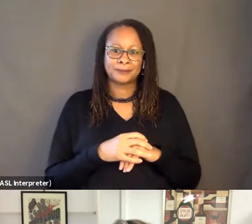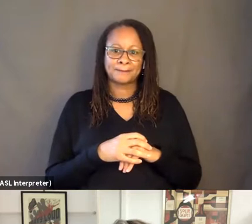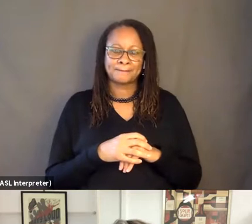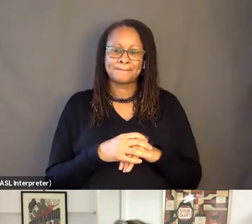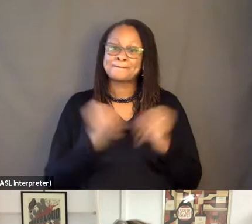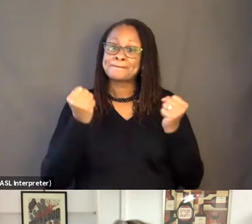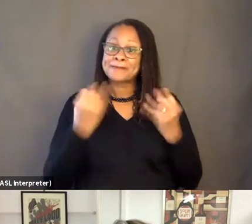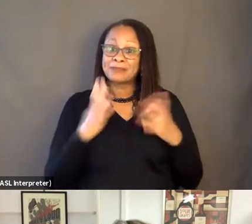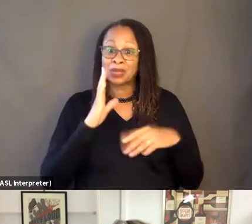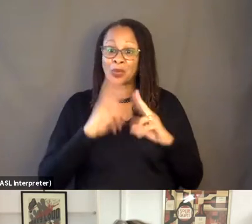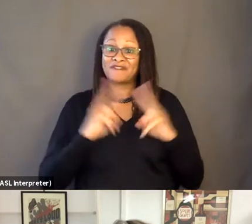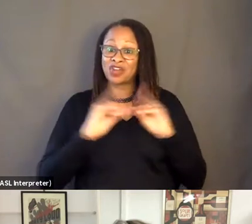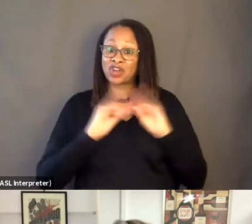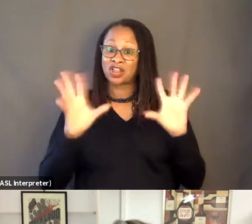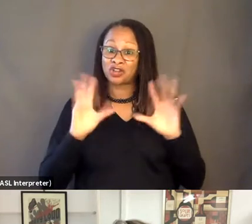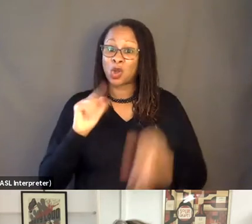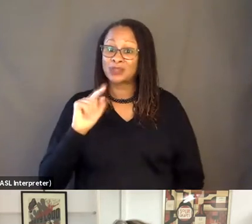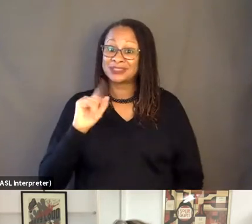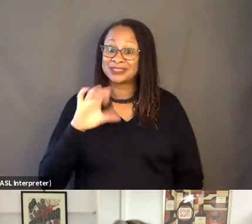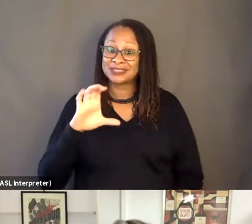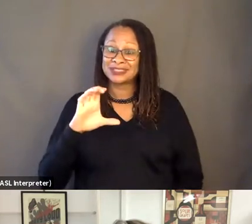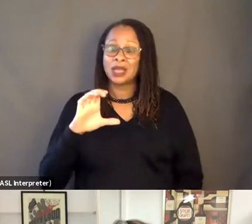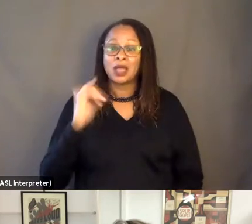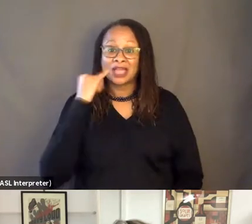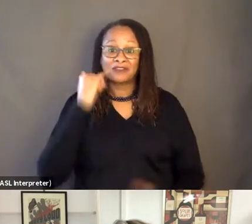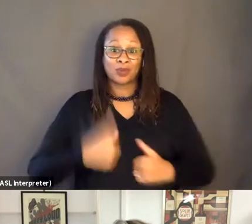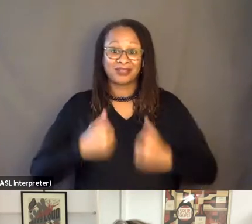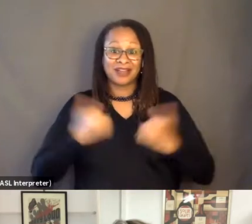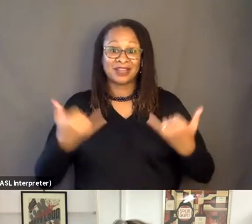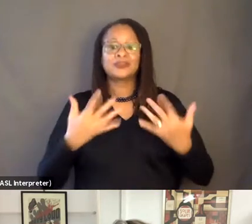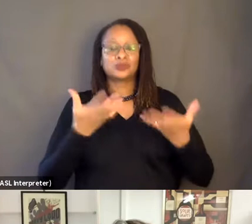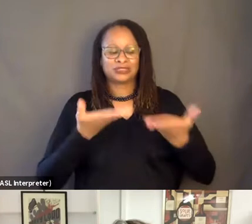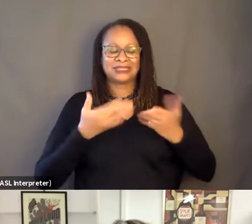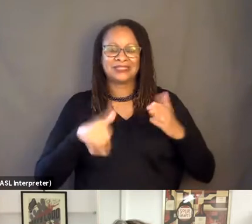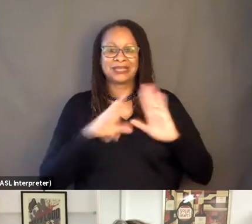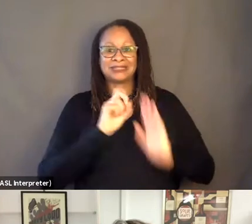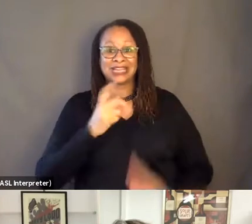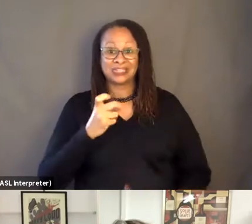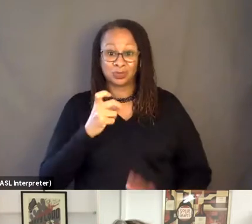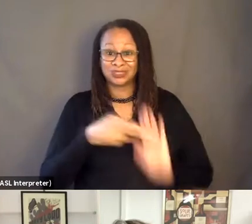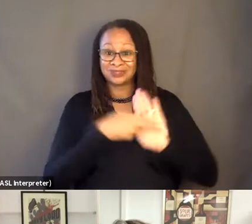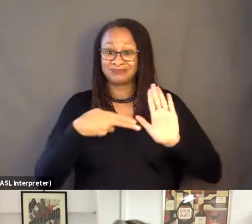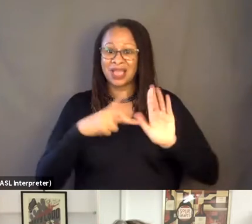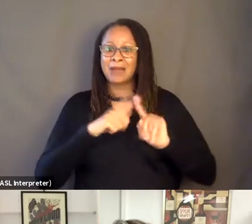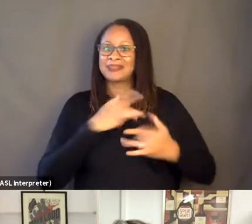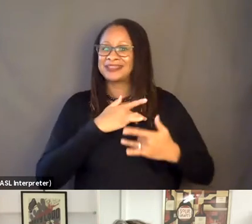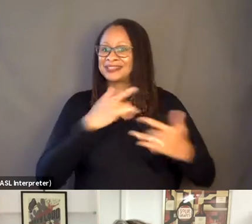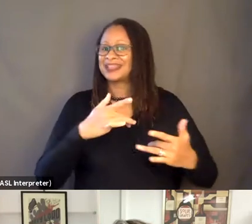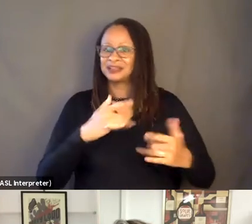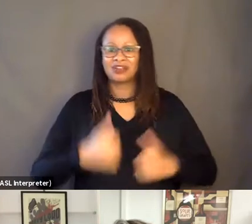Many were quite clearly autistic, or if they were alive now, they would receive this diagnosis. Of course, their lives tended not to go very